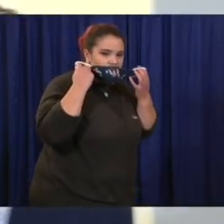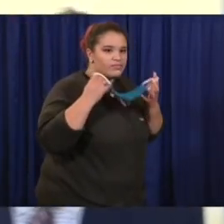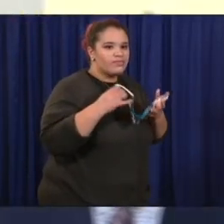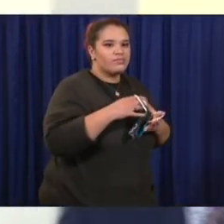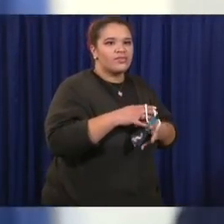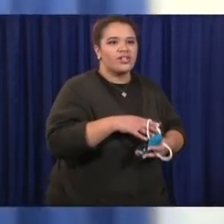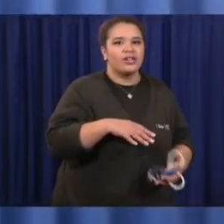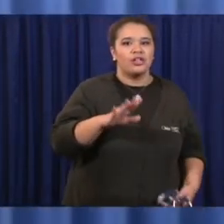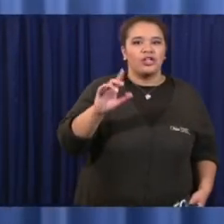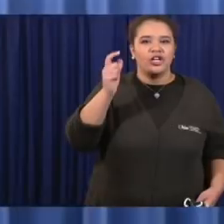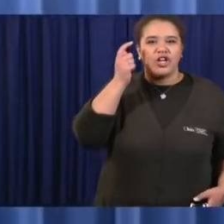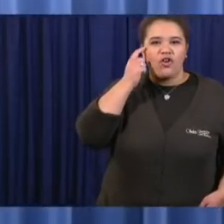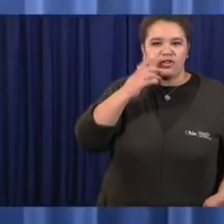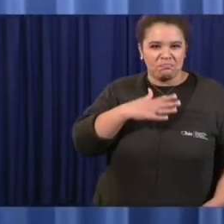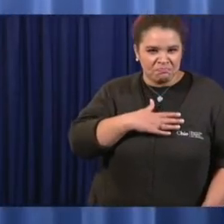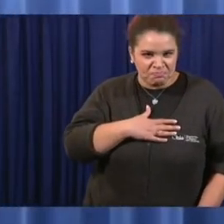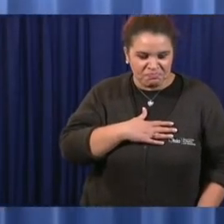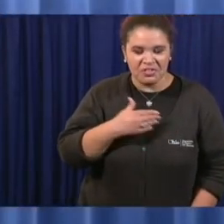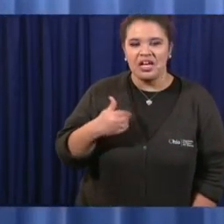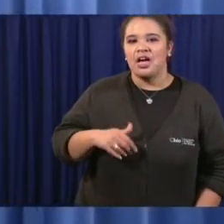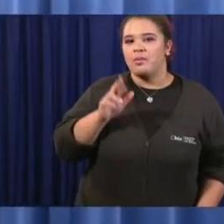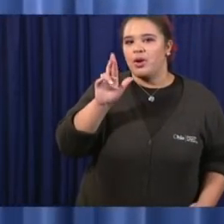Randy Ludlow with the Columbus Dispatch.